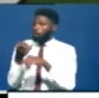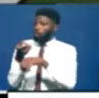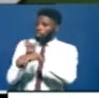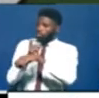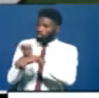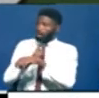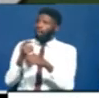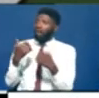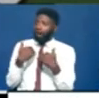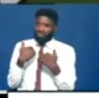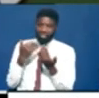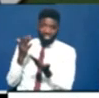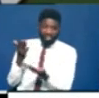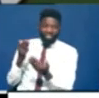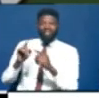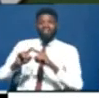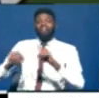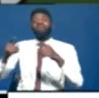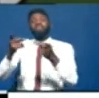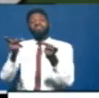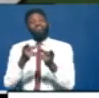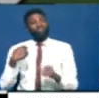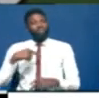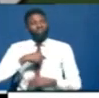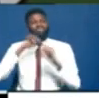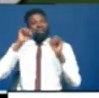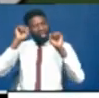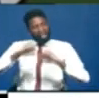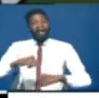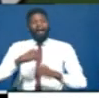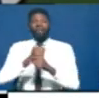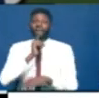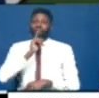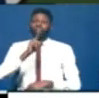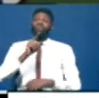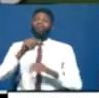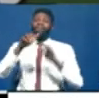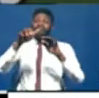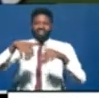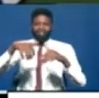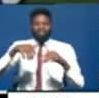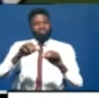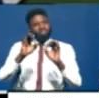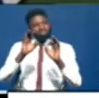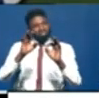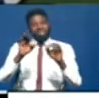Purkoship Ranch and other places. So we'll ensure that agriculture is whatever, and then we'll subsidize.